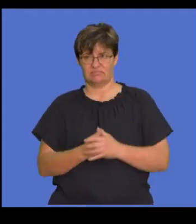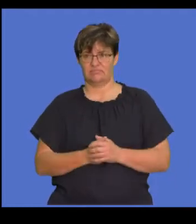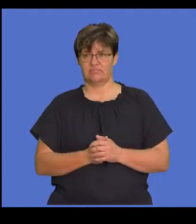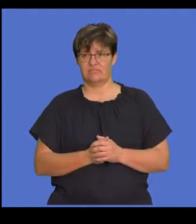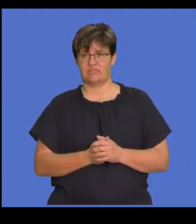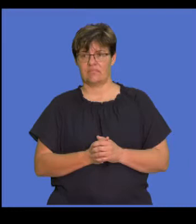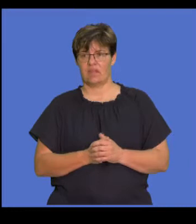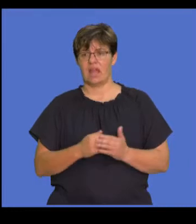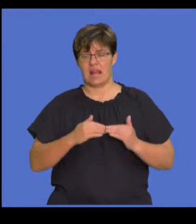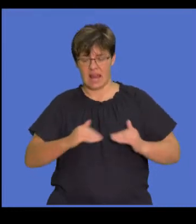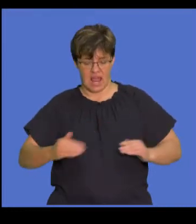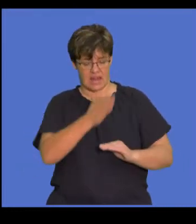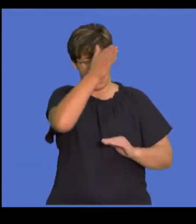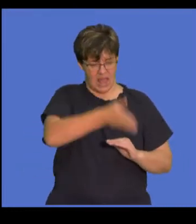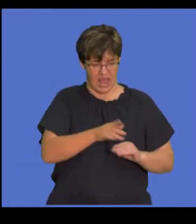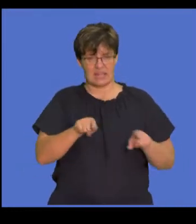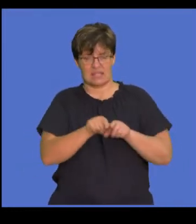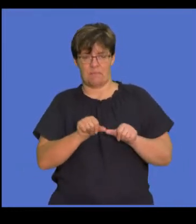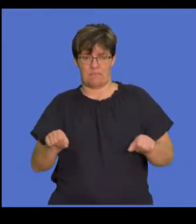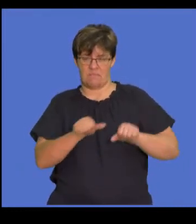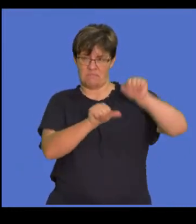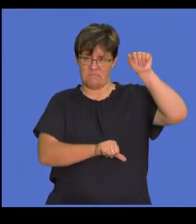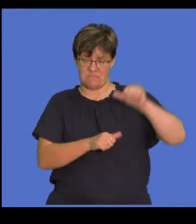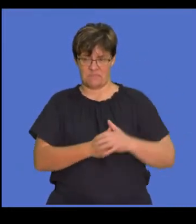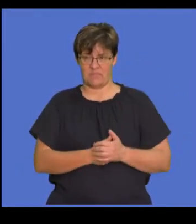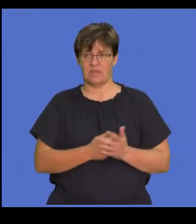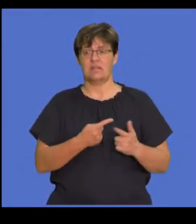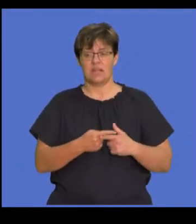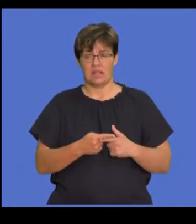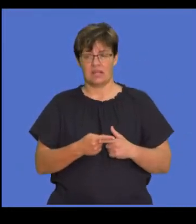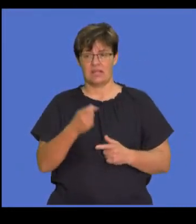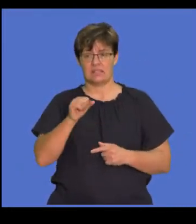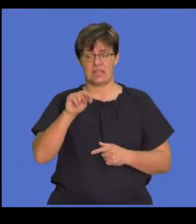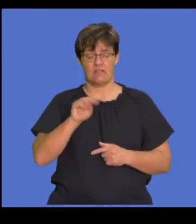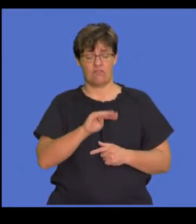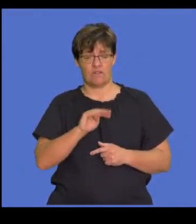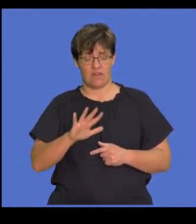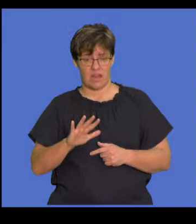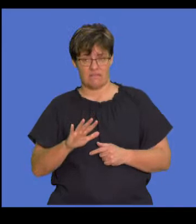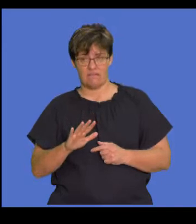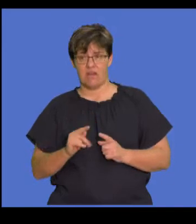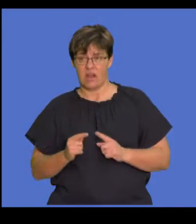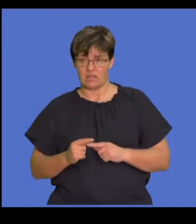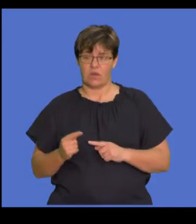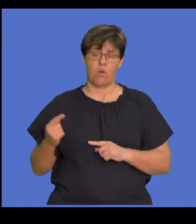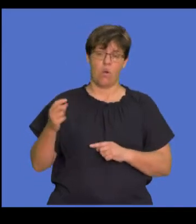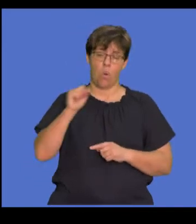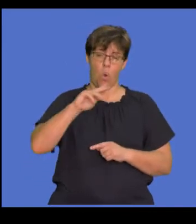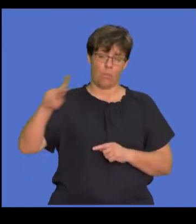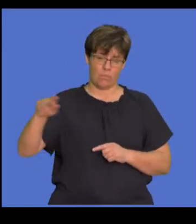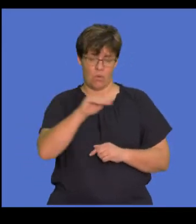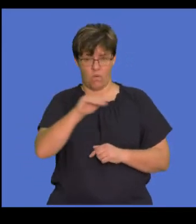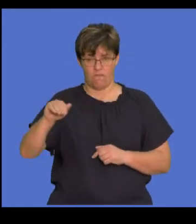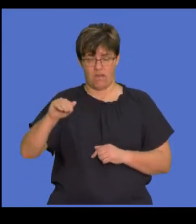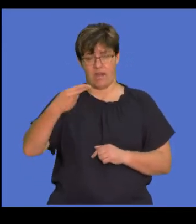The sine 45 degrees, remember that we said it was opposite over hype. That's what